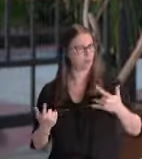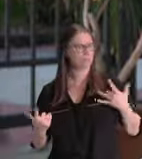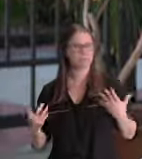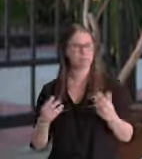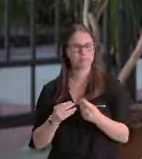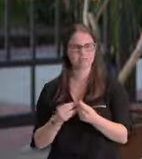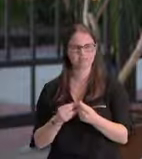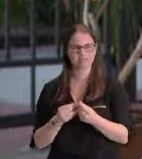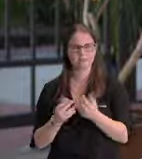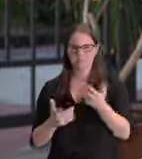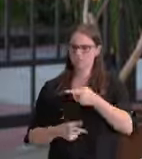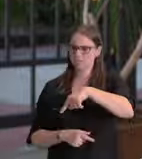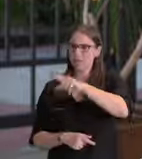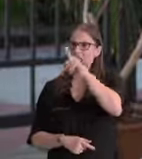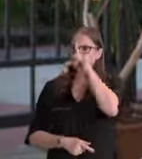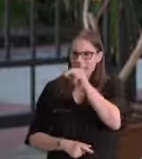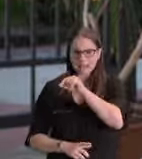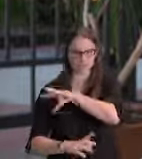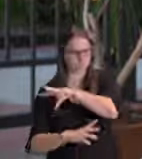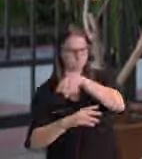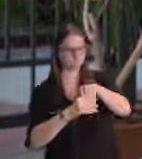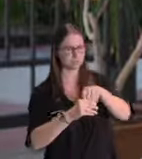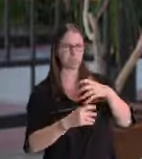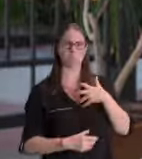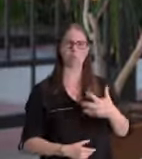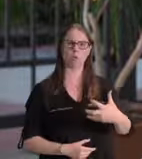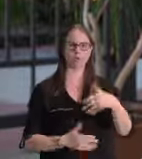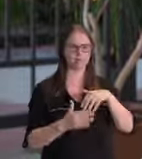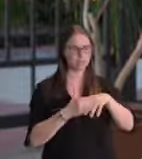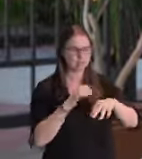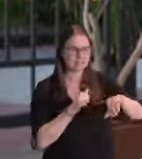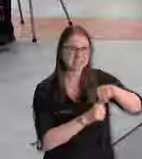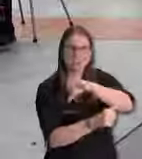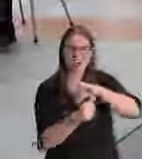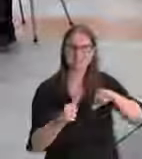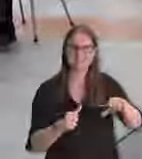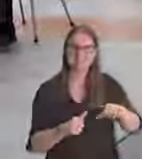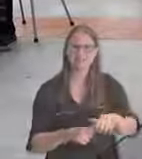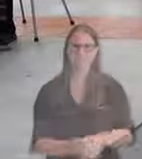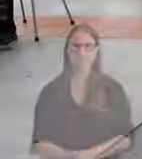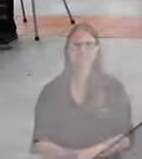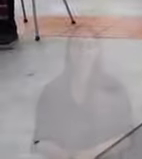basically so they can participate more fully in society.